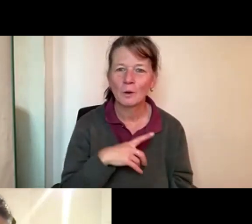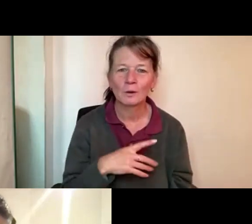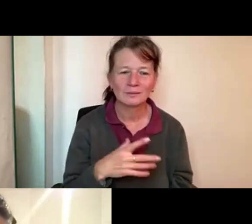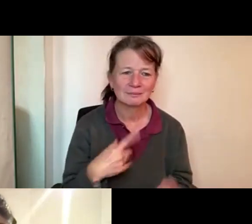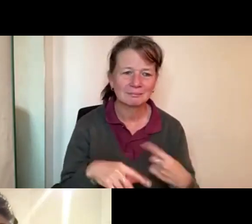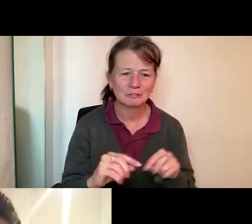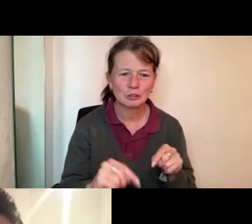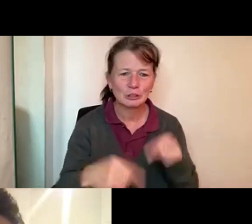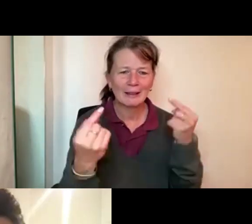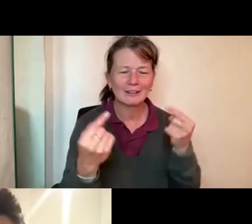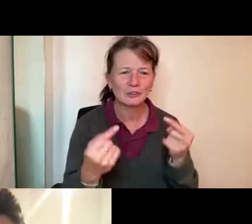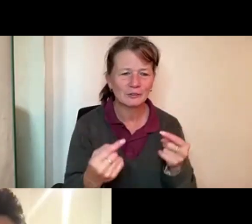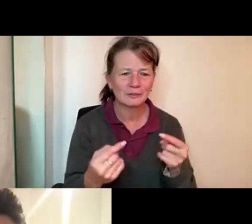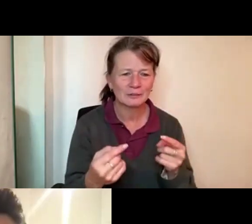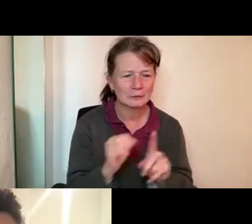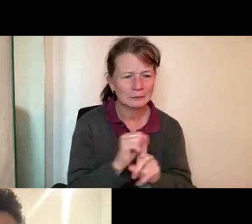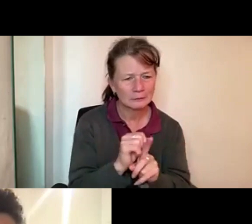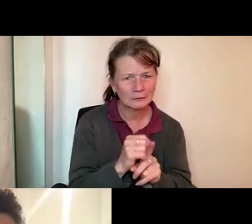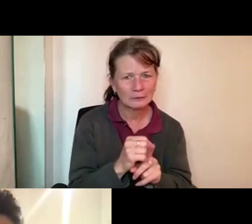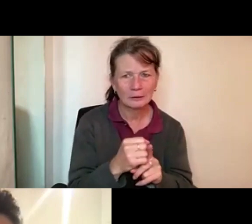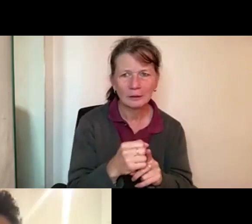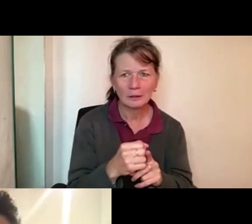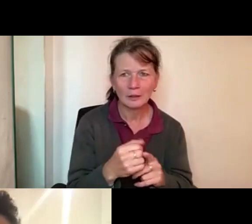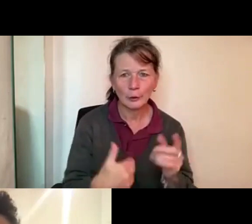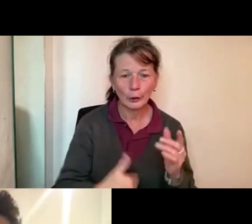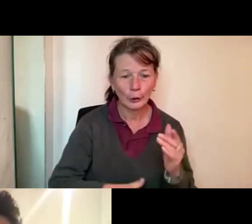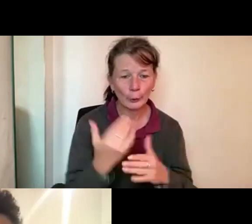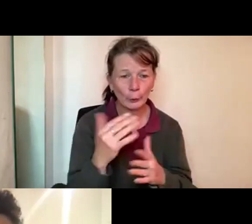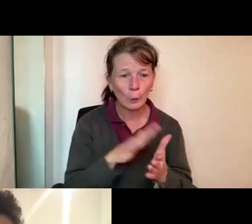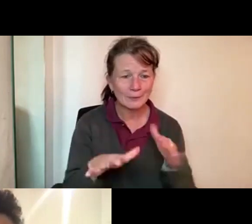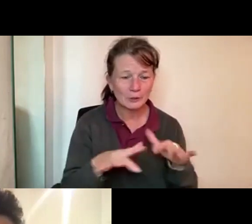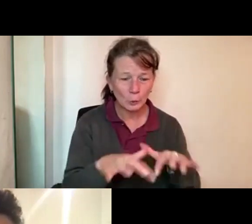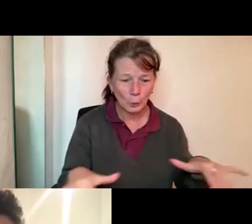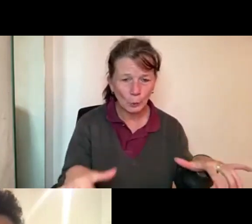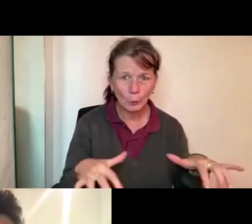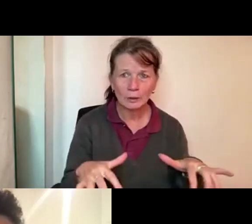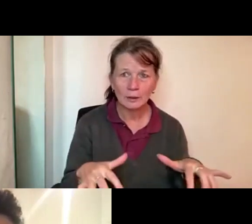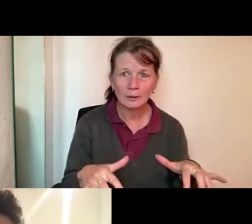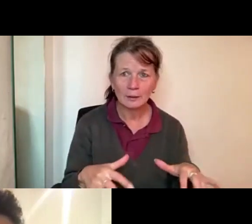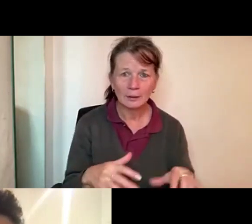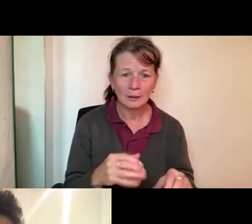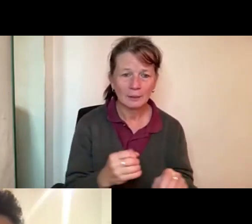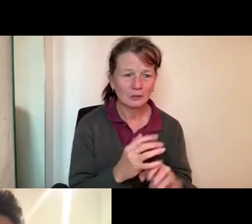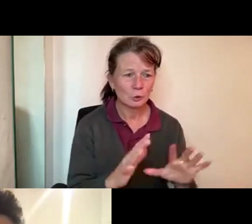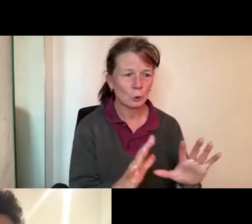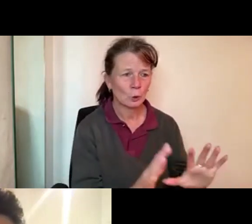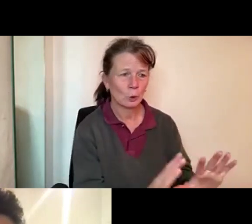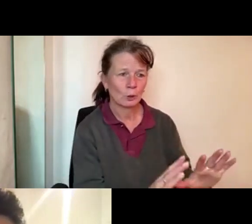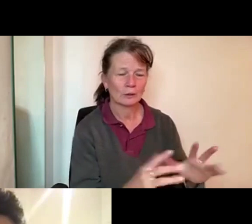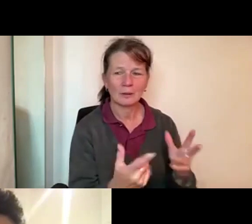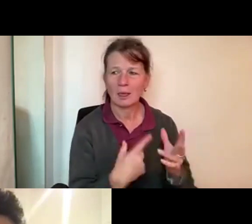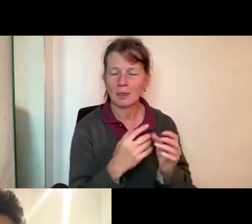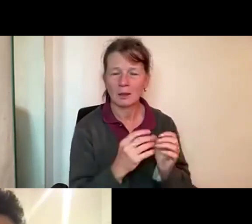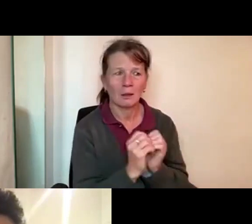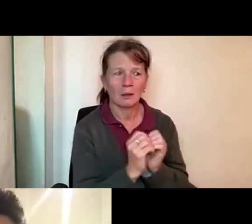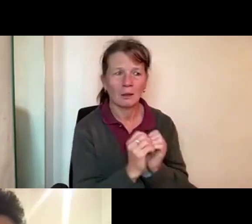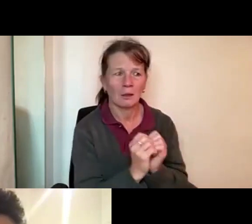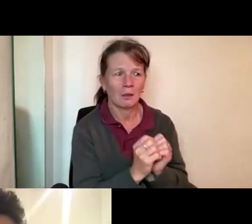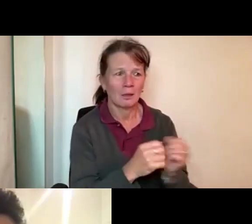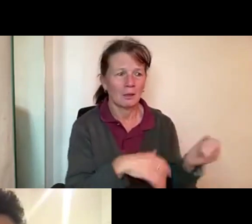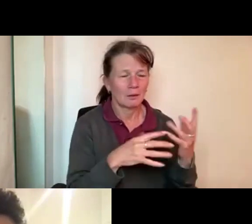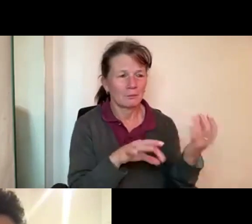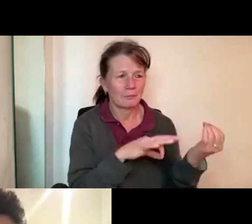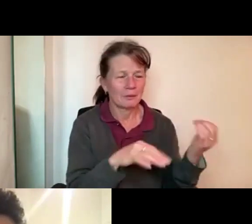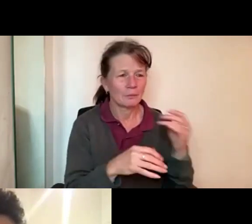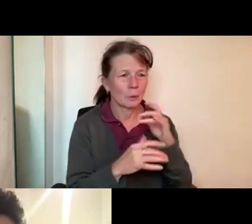of protecting brand new harpsichord, which Dunedin Jazz got from Angie Wooderson, and other precious instruments, the